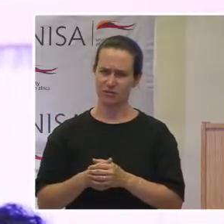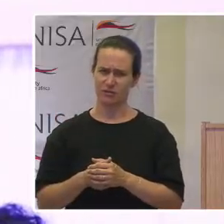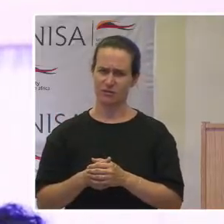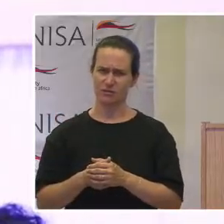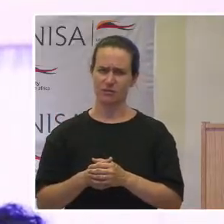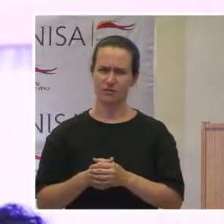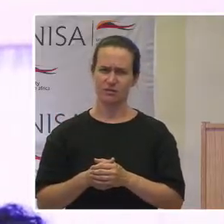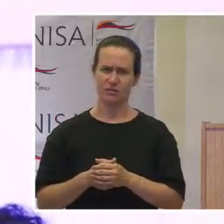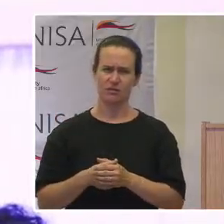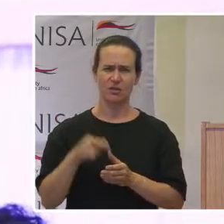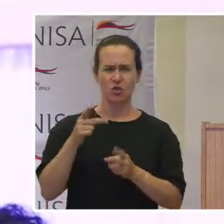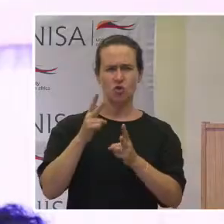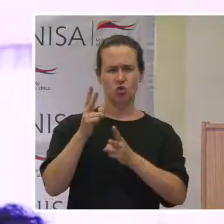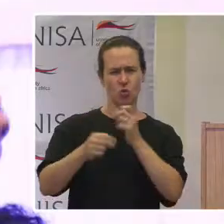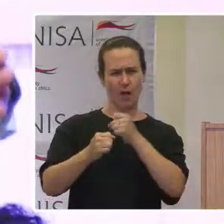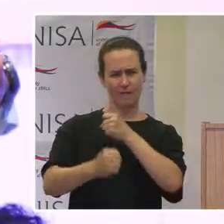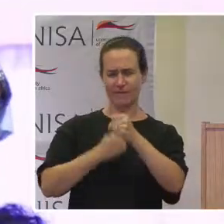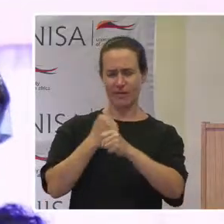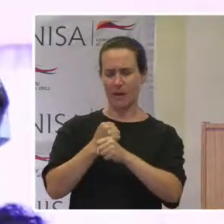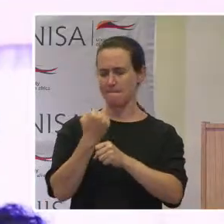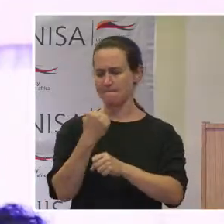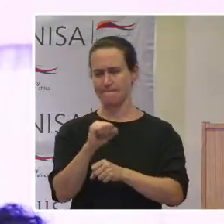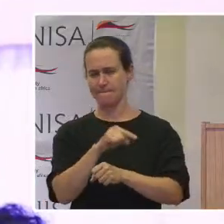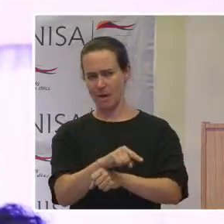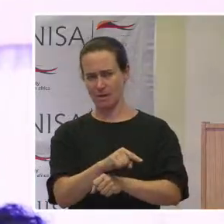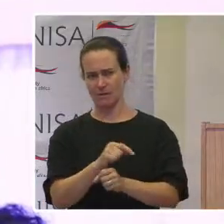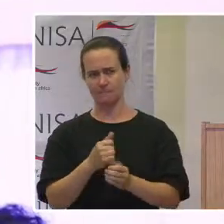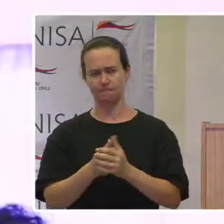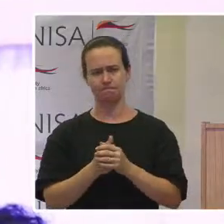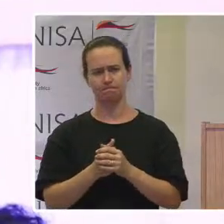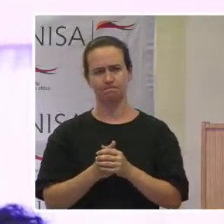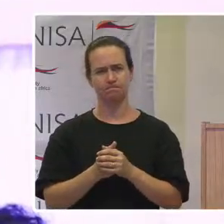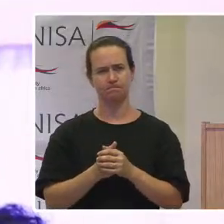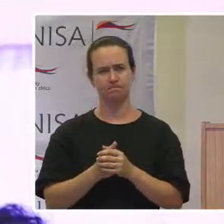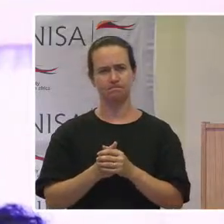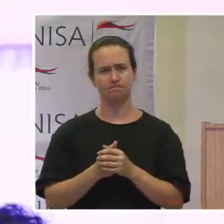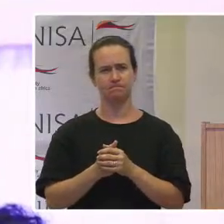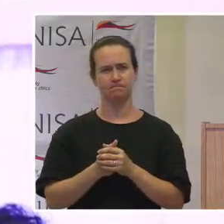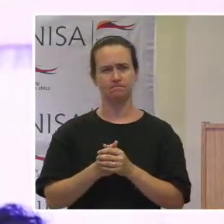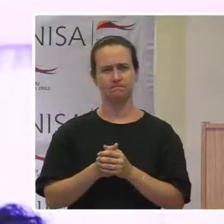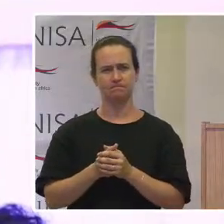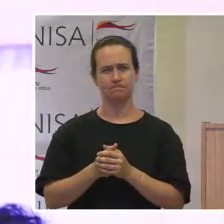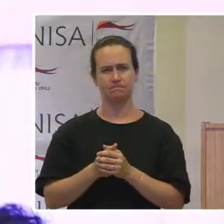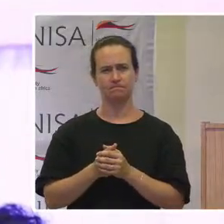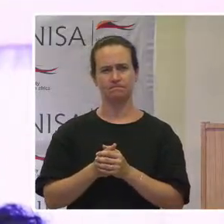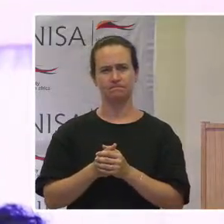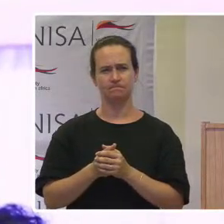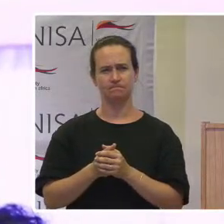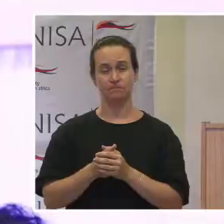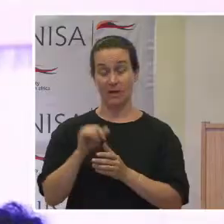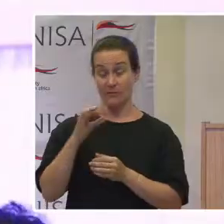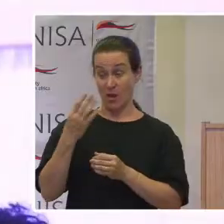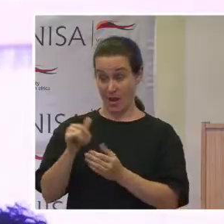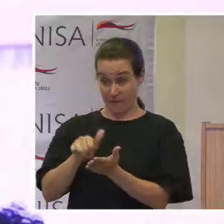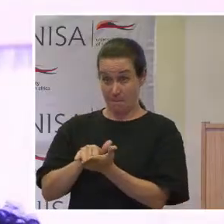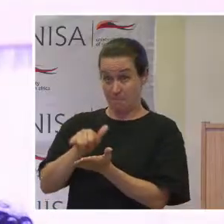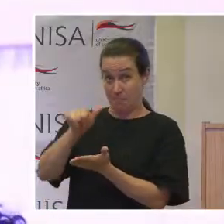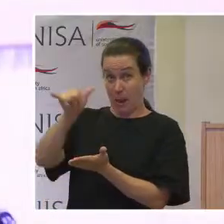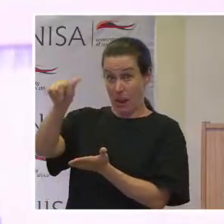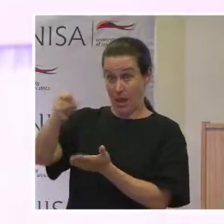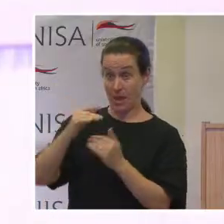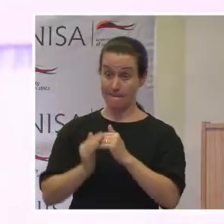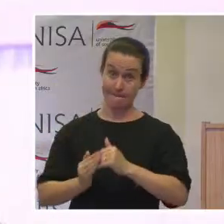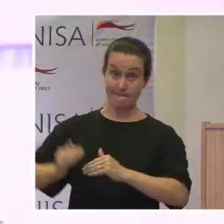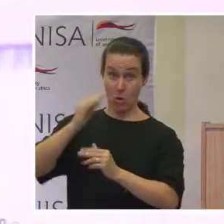12 years. It was a 12-year ban. So essentially what it is that if you've got your aircraft for more than